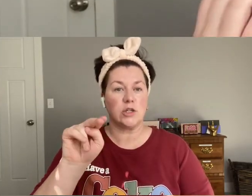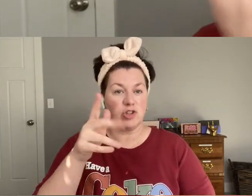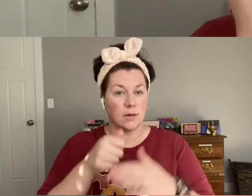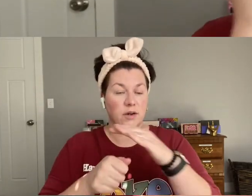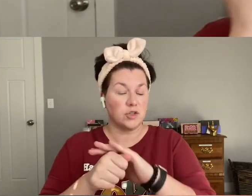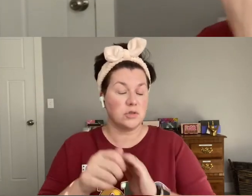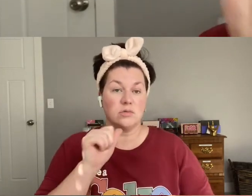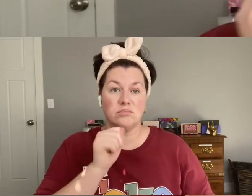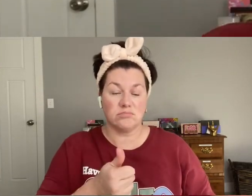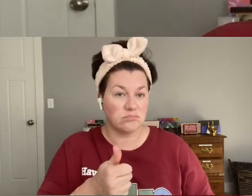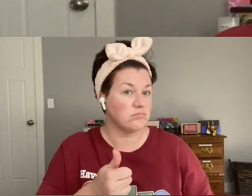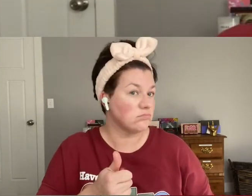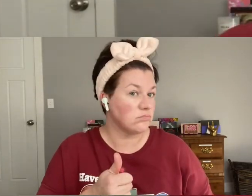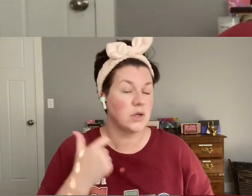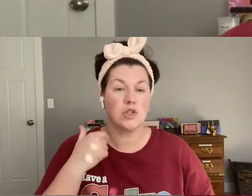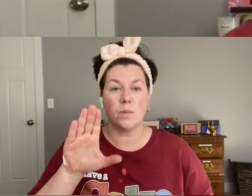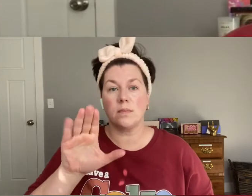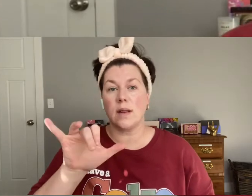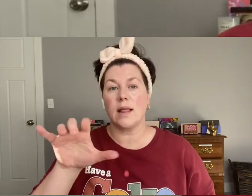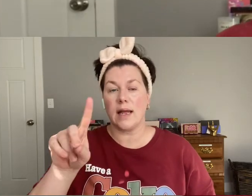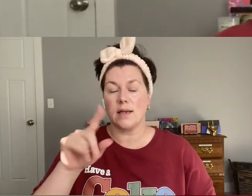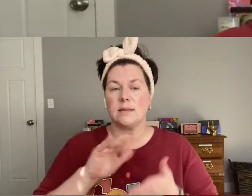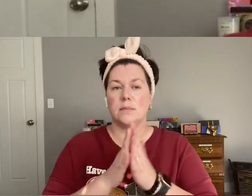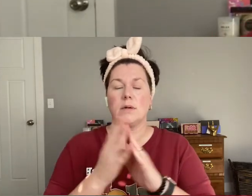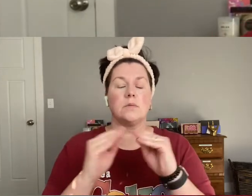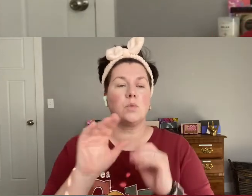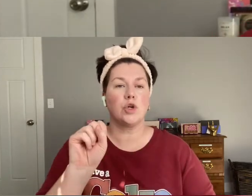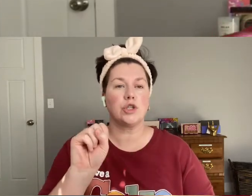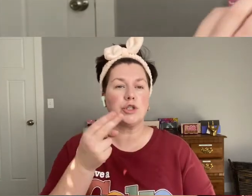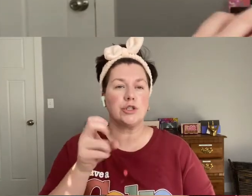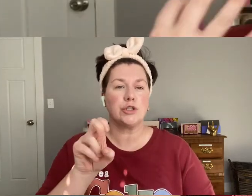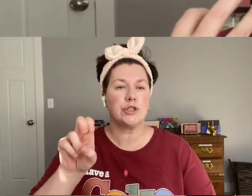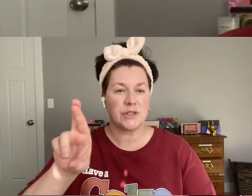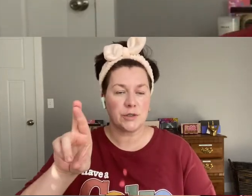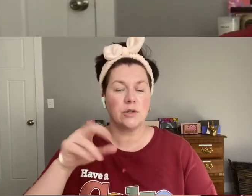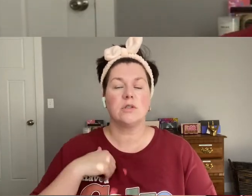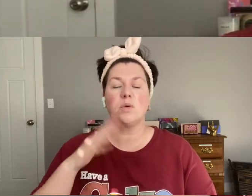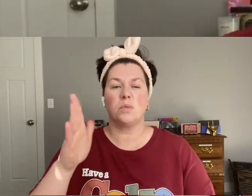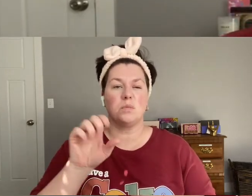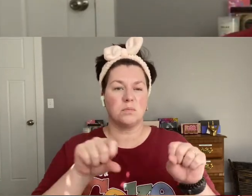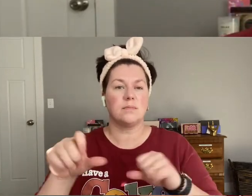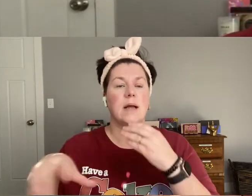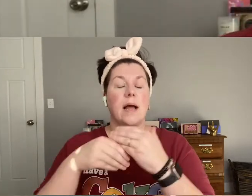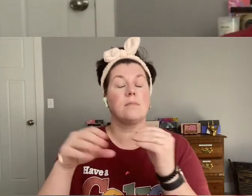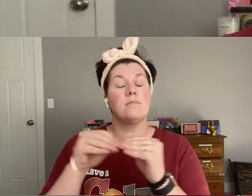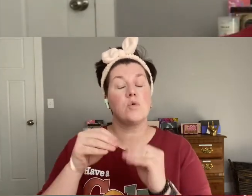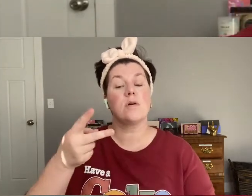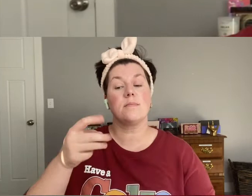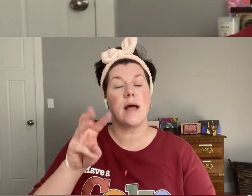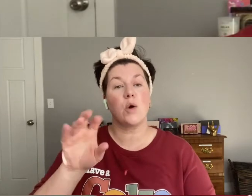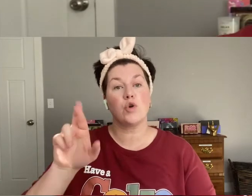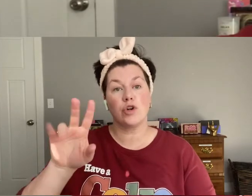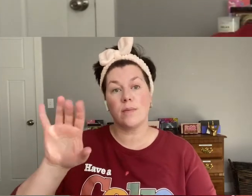It does not disturb the foundation underneath it, from what I can tell, and it's just like a lovely kind of